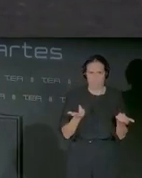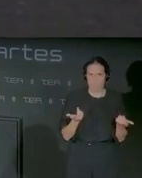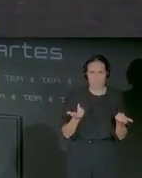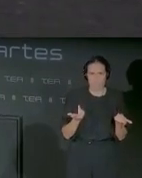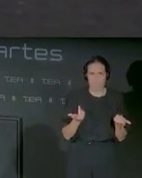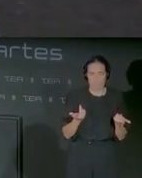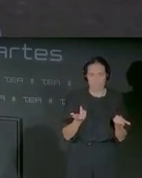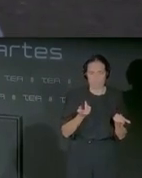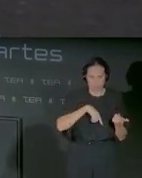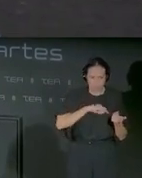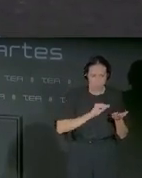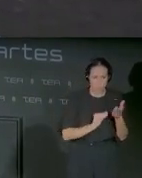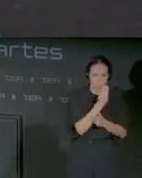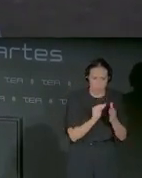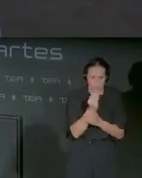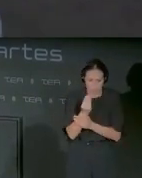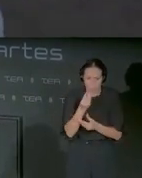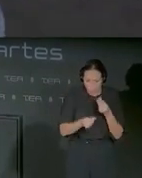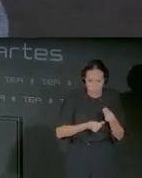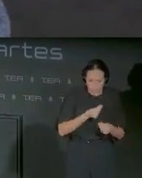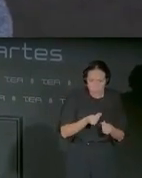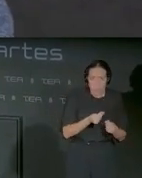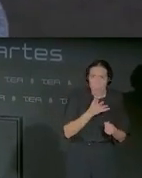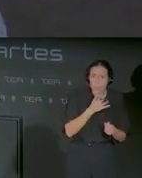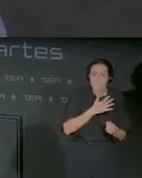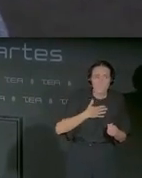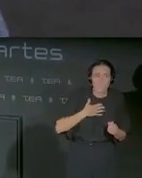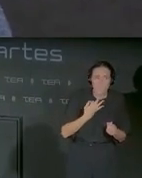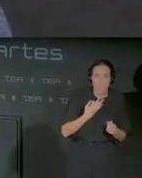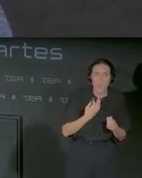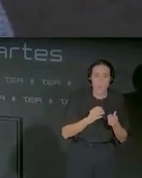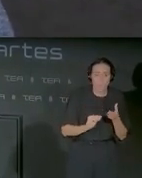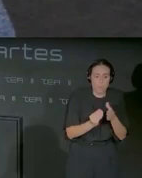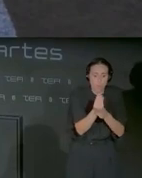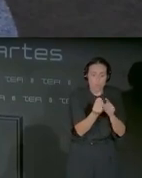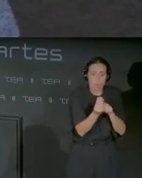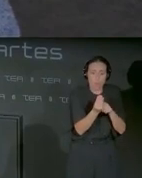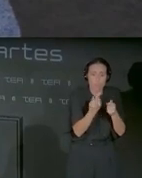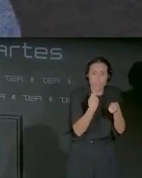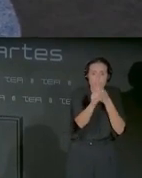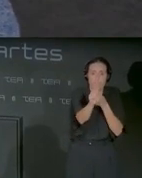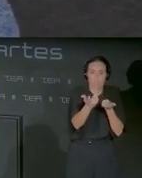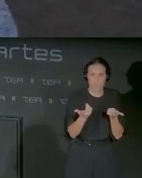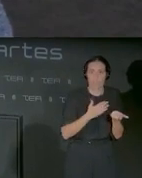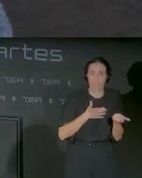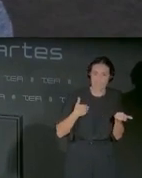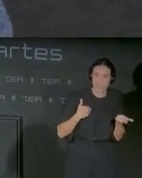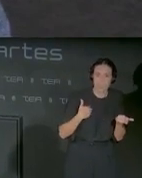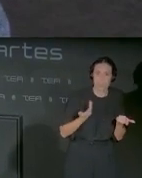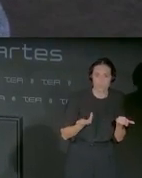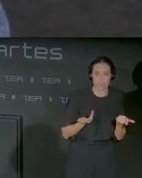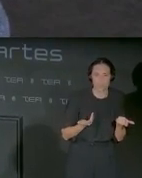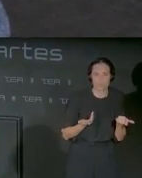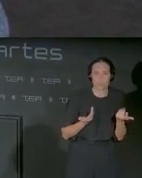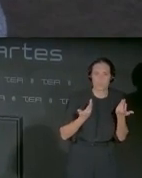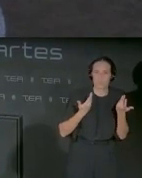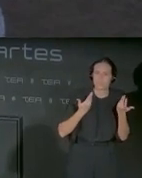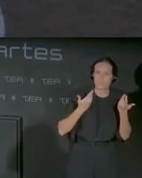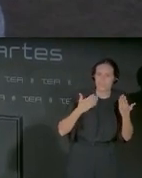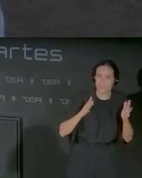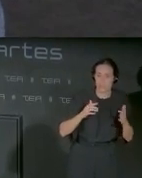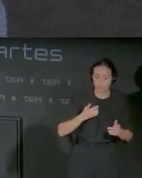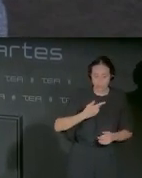market. But what we're doing here is helping companies not to fall down because